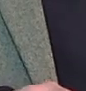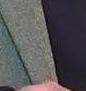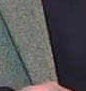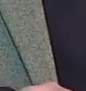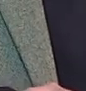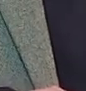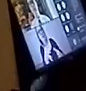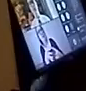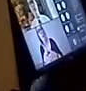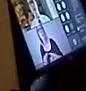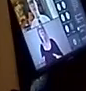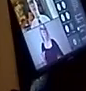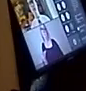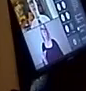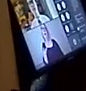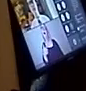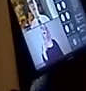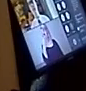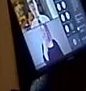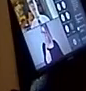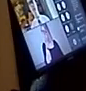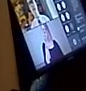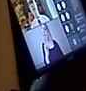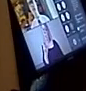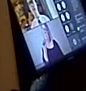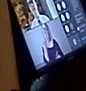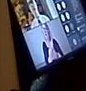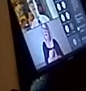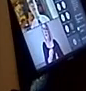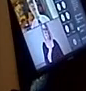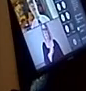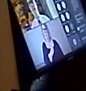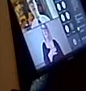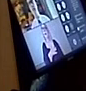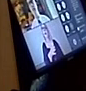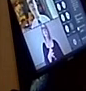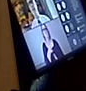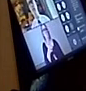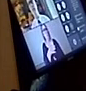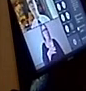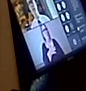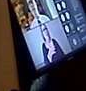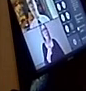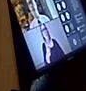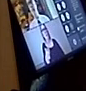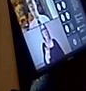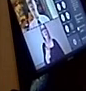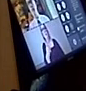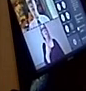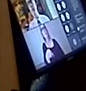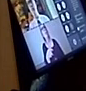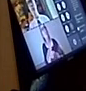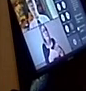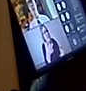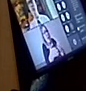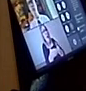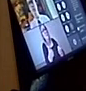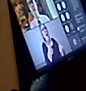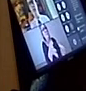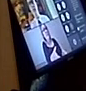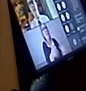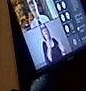I certainly hope that's the case, because I wouldn't like to think that you're taking it back to your political